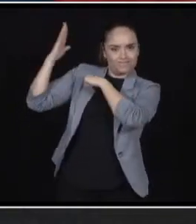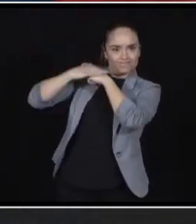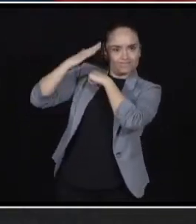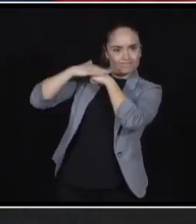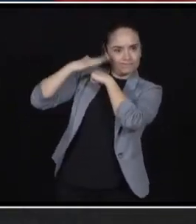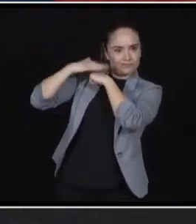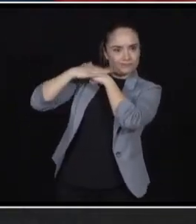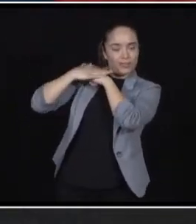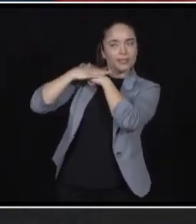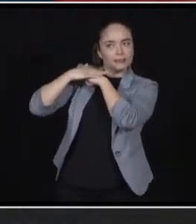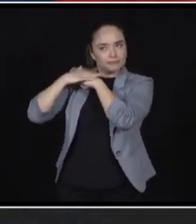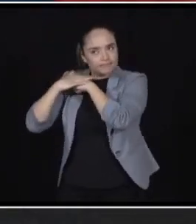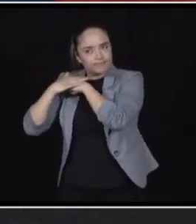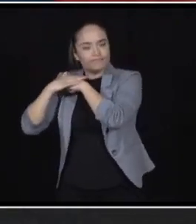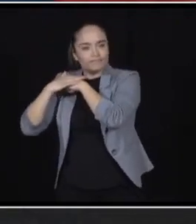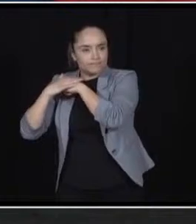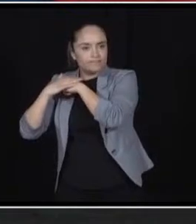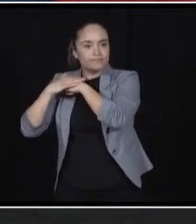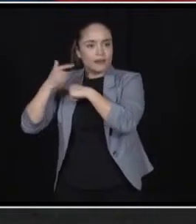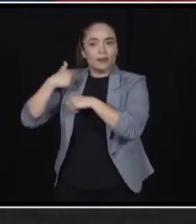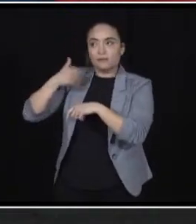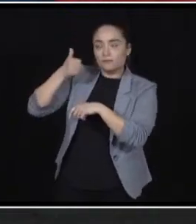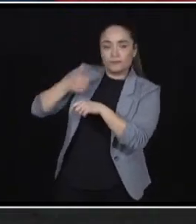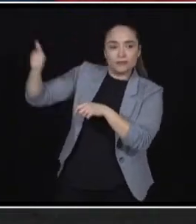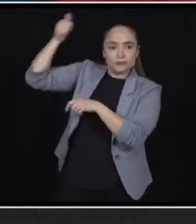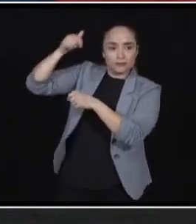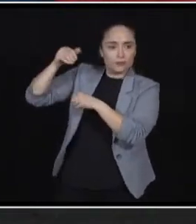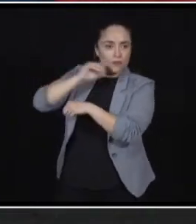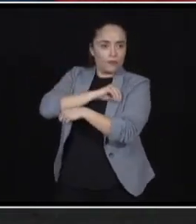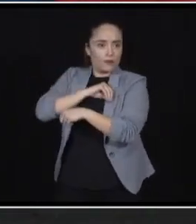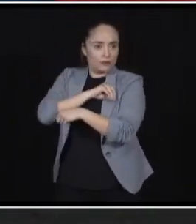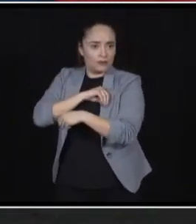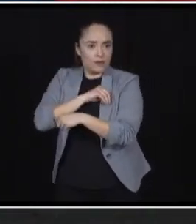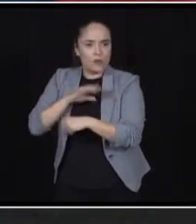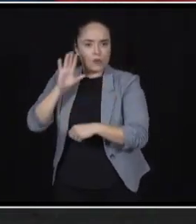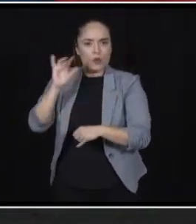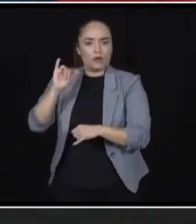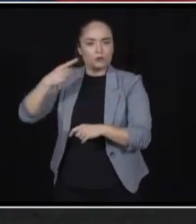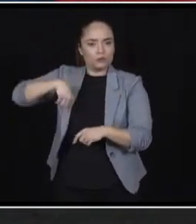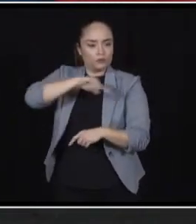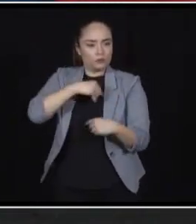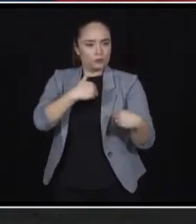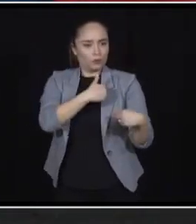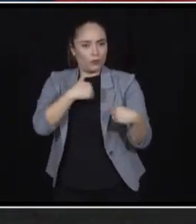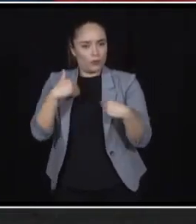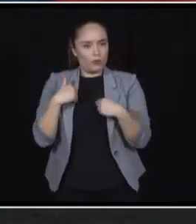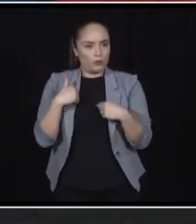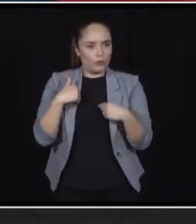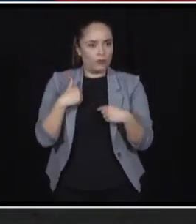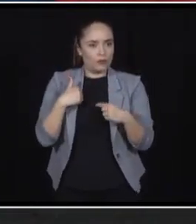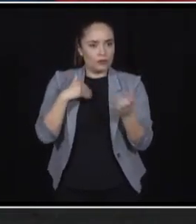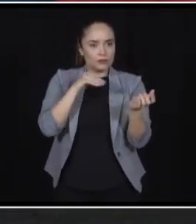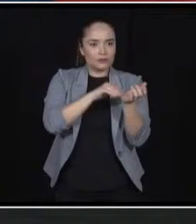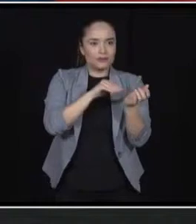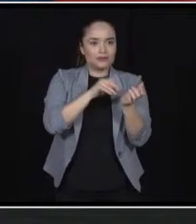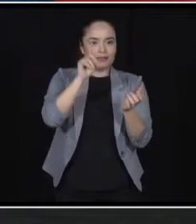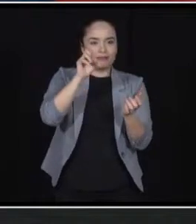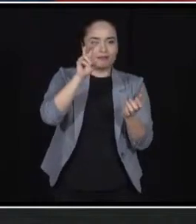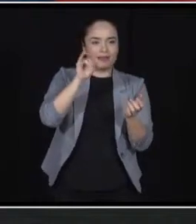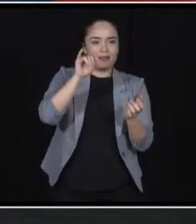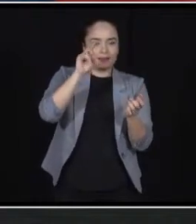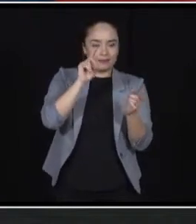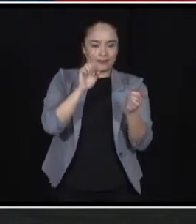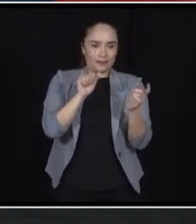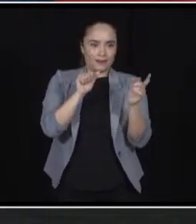Ontario. We had the Chief Medical Officer, Dr. Davila of Toronto, saying move forward. We had the Chief Medical Officer, Dr. Lowe